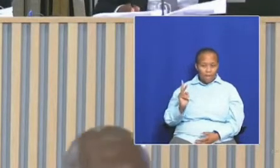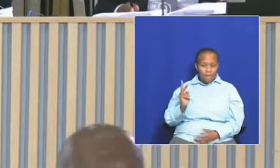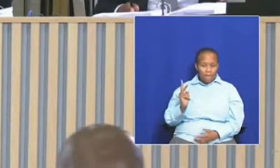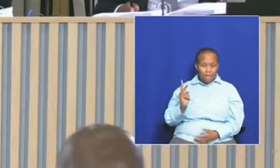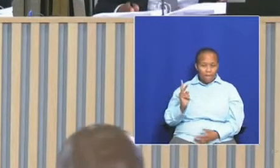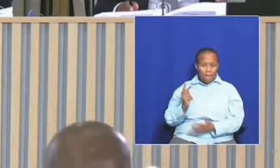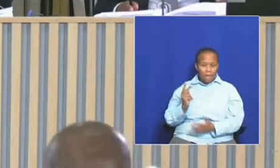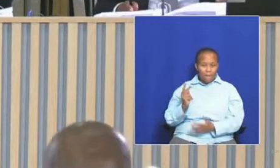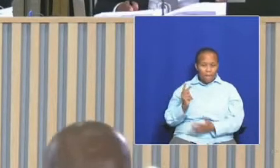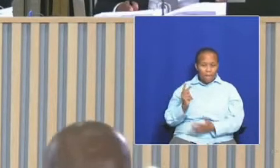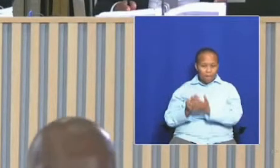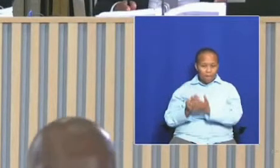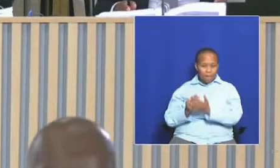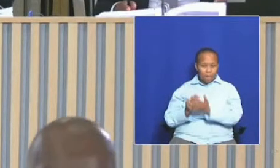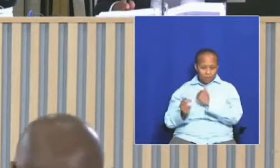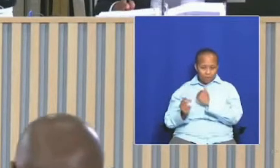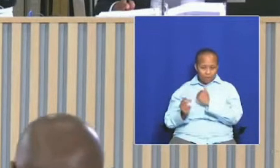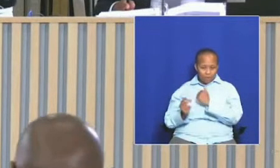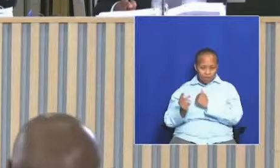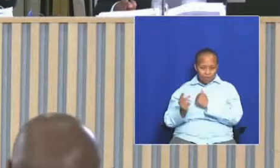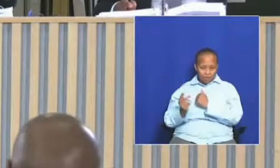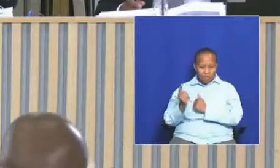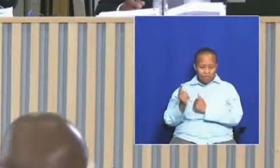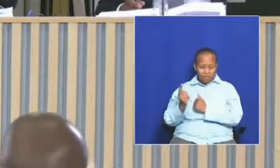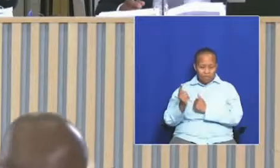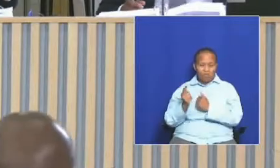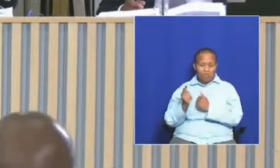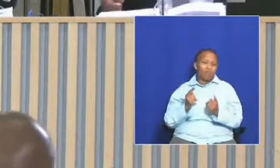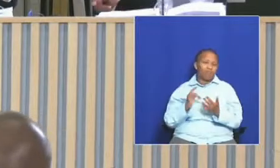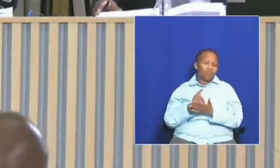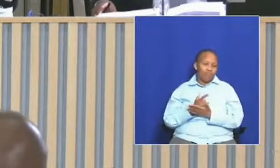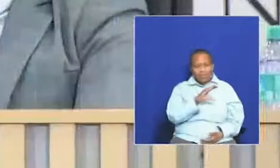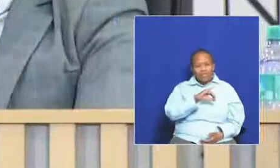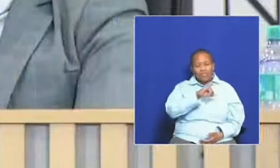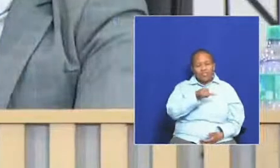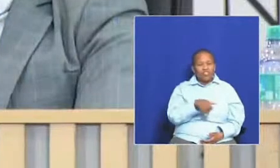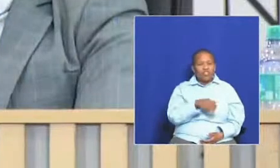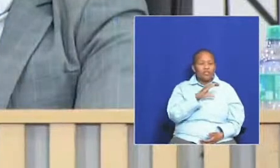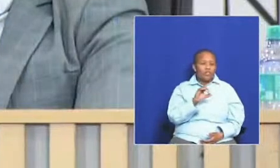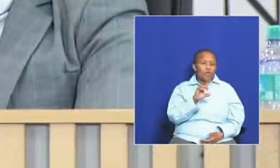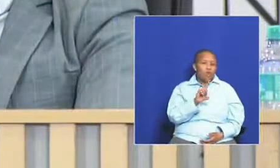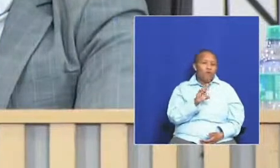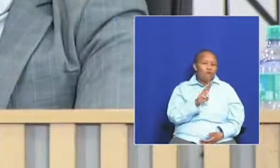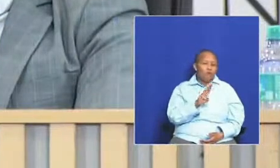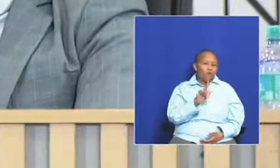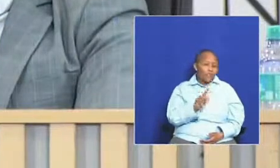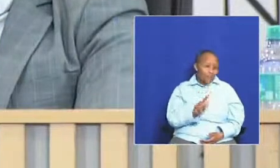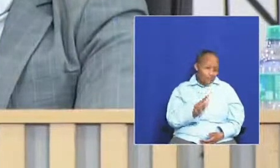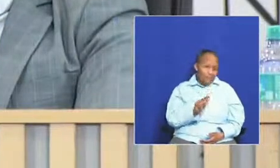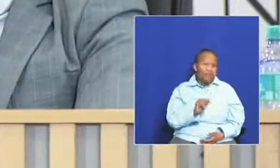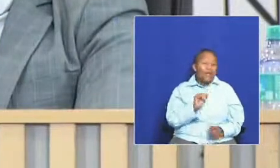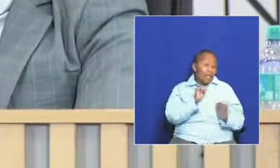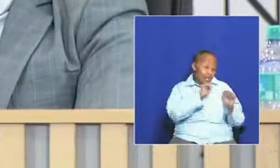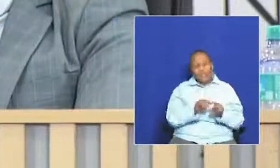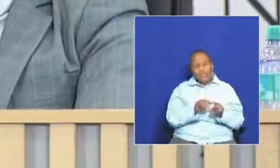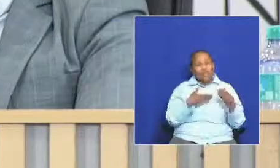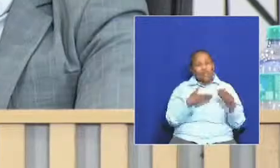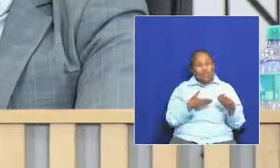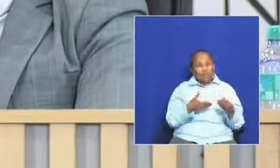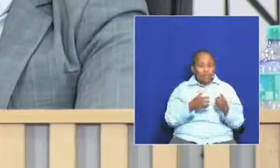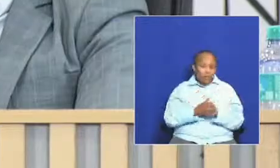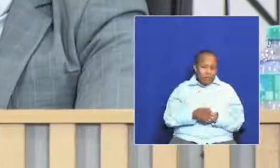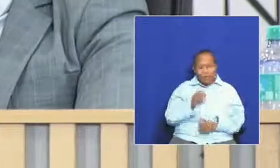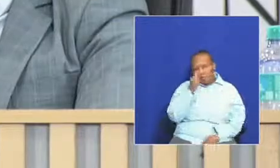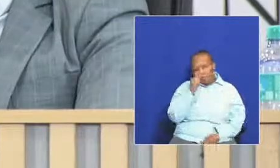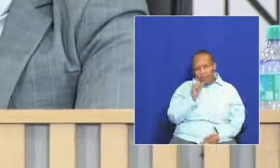CJC 417. Yes. Thank you. Okay. Then I think we are on the same doc. I've assisted you with